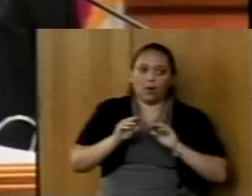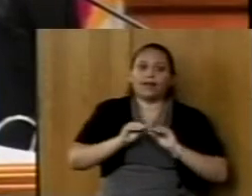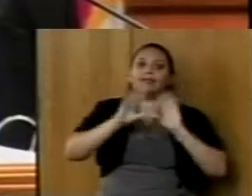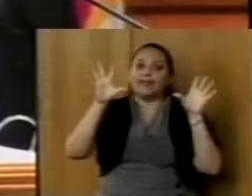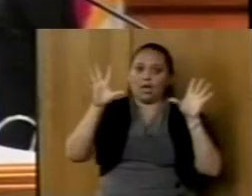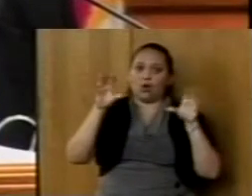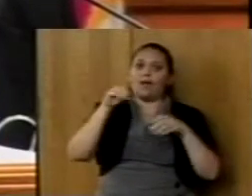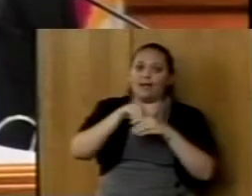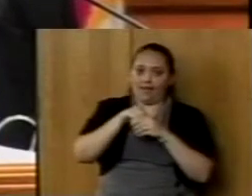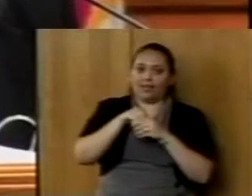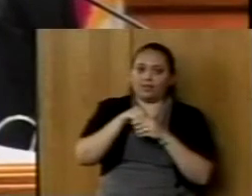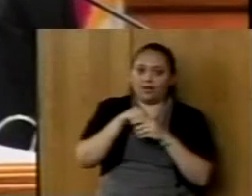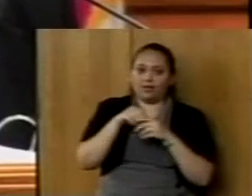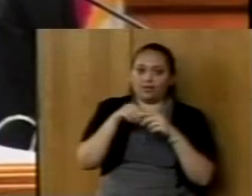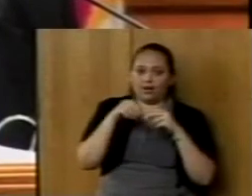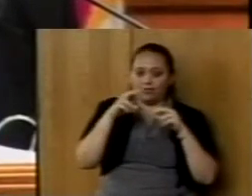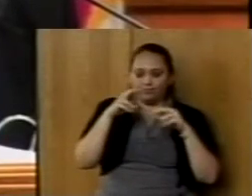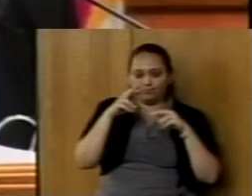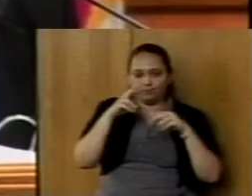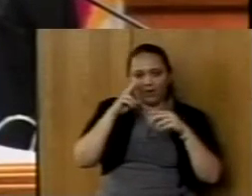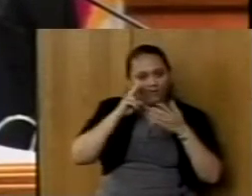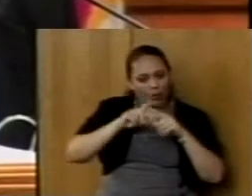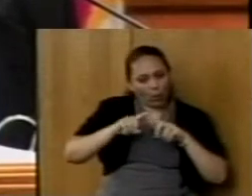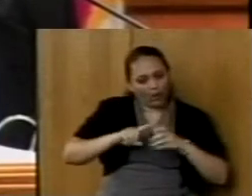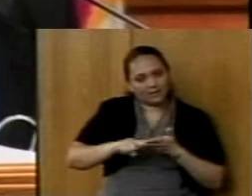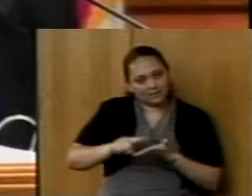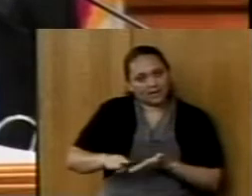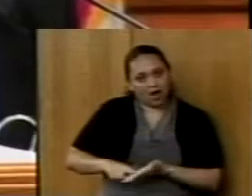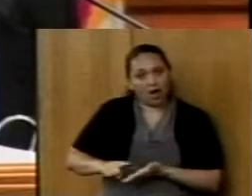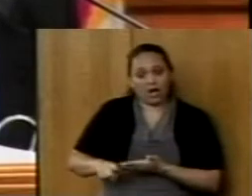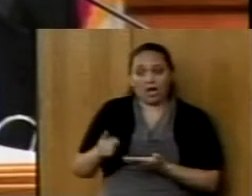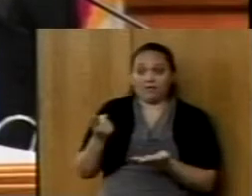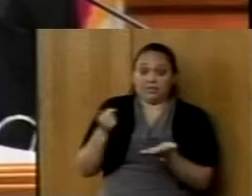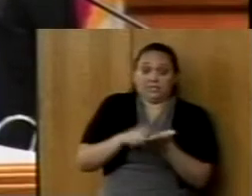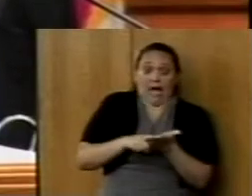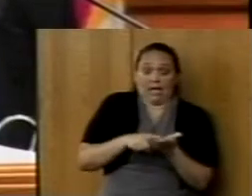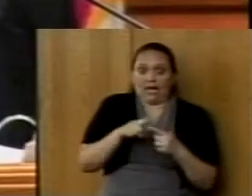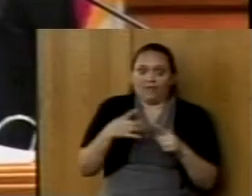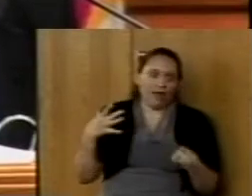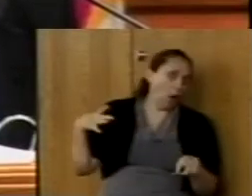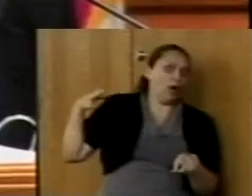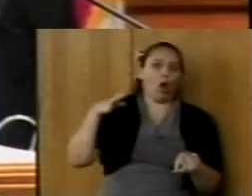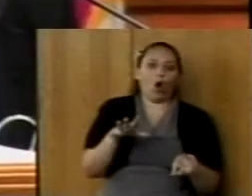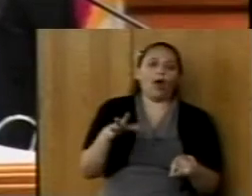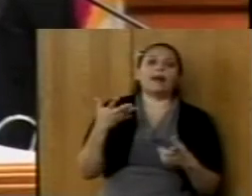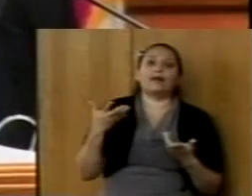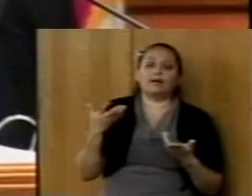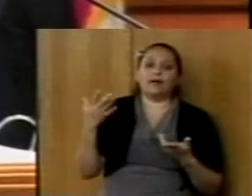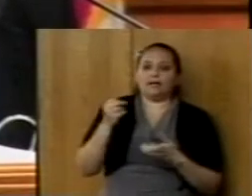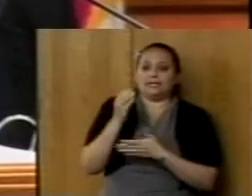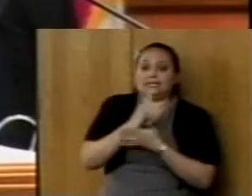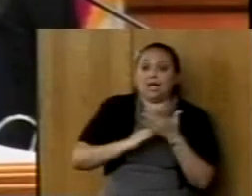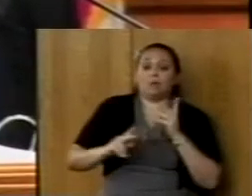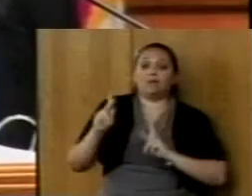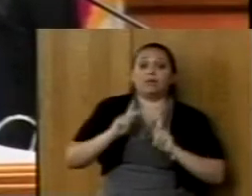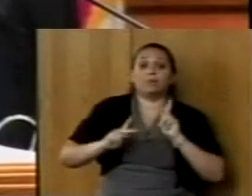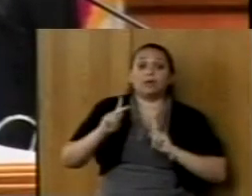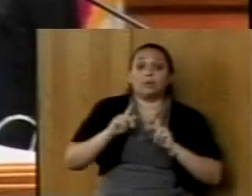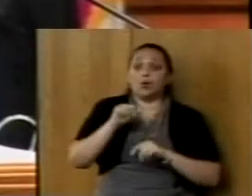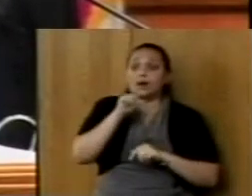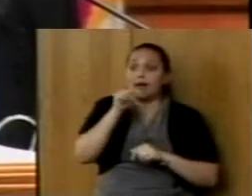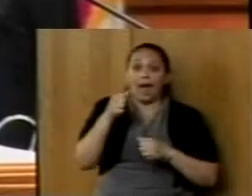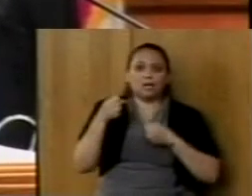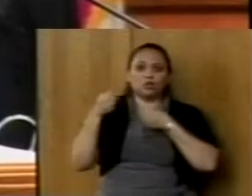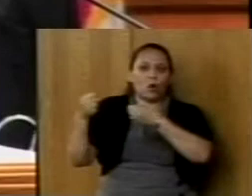audit that there was excessive hours and signing in very early, and some of the people